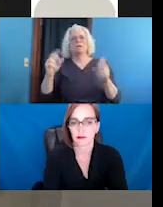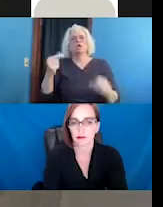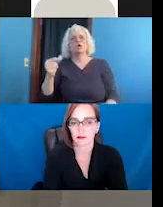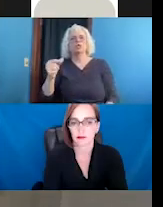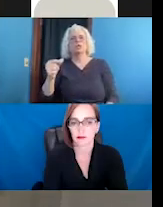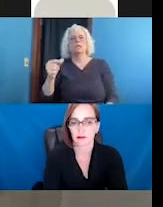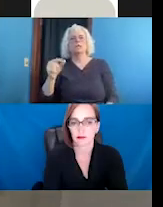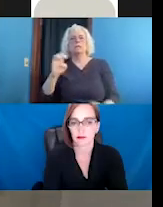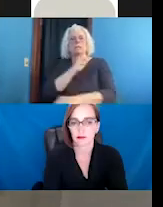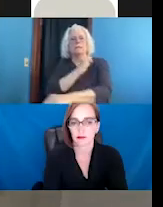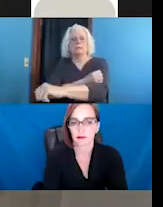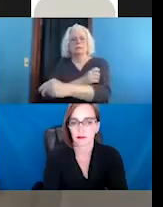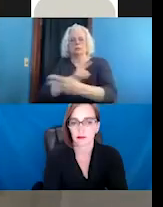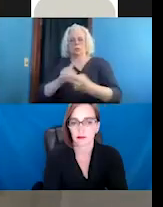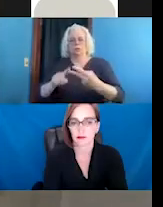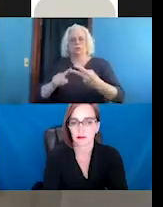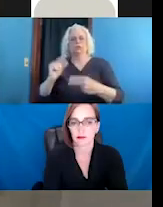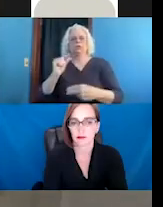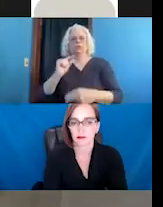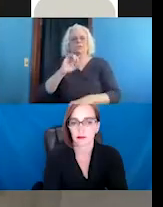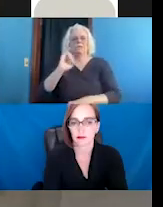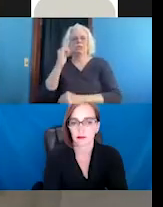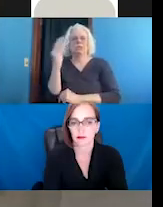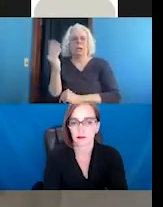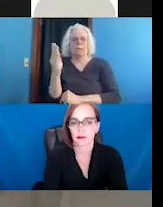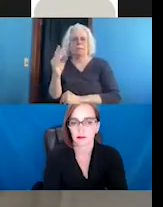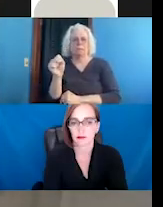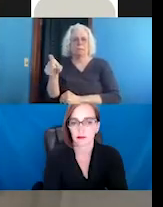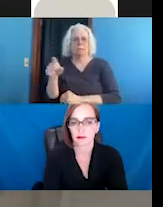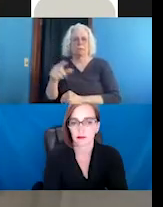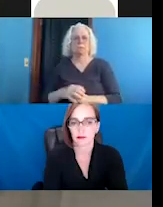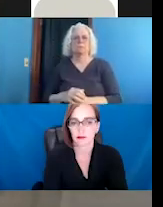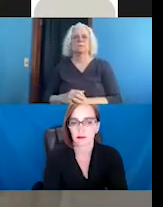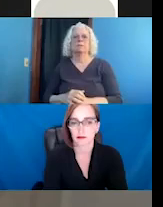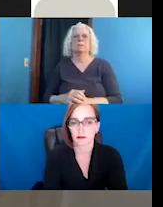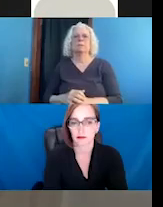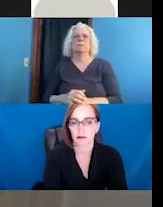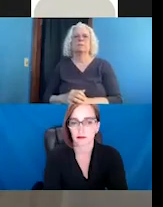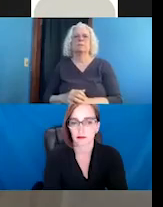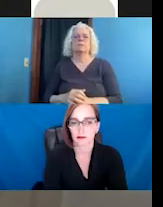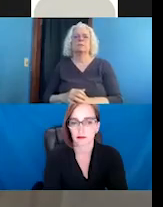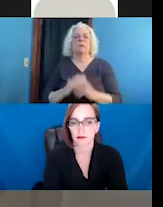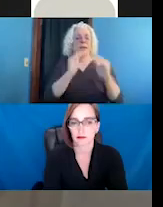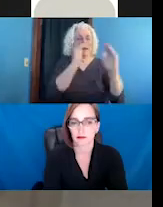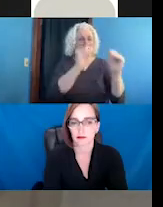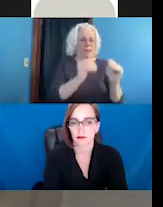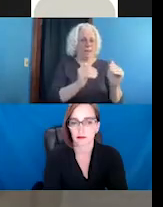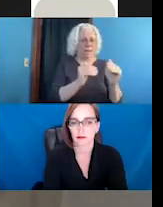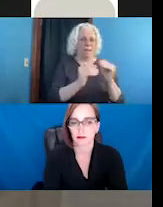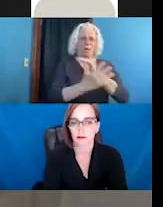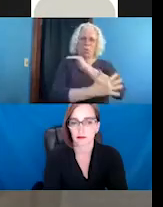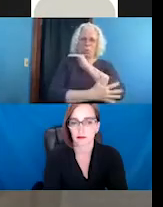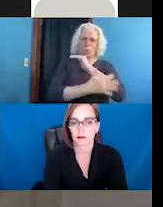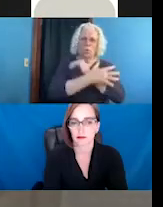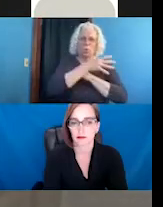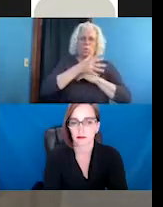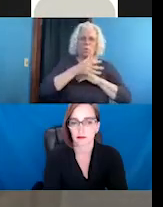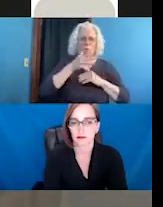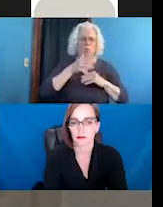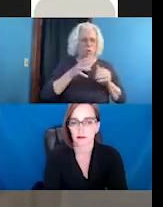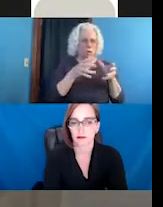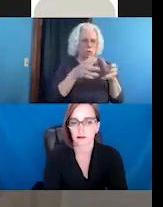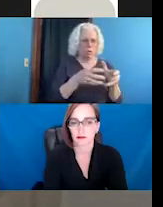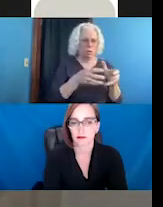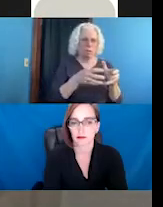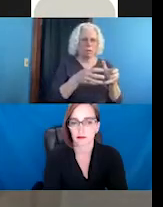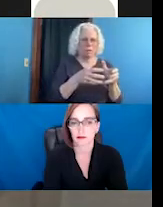broadly. Talia brought up that rural is maybe both a bucket, but it's also kind of a lens. You could kind of incorporate rural into several